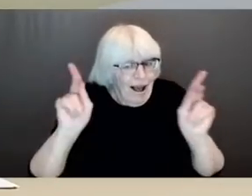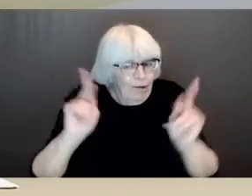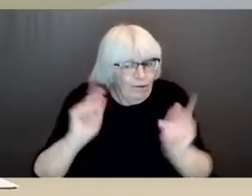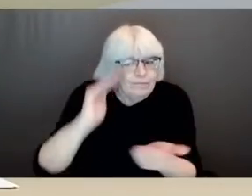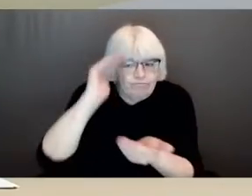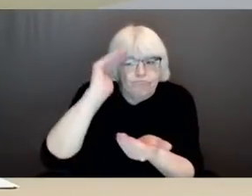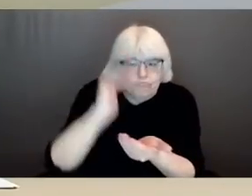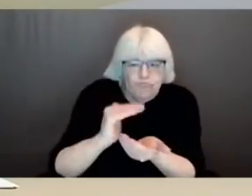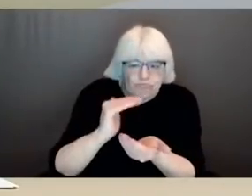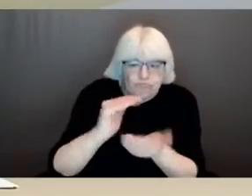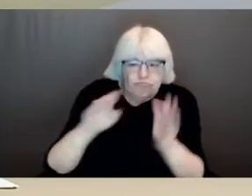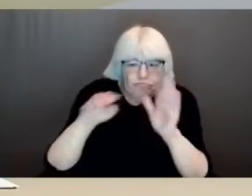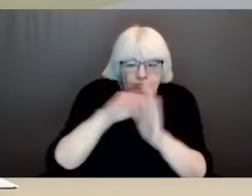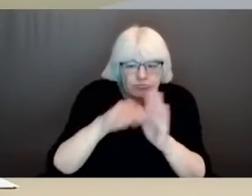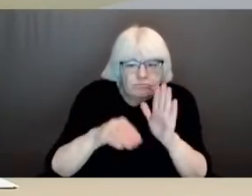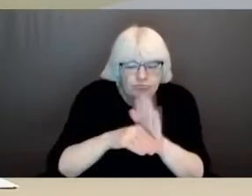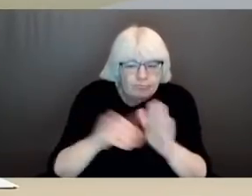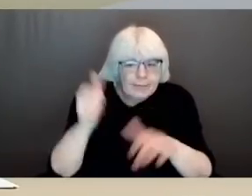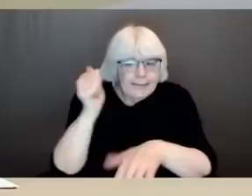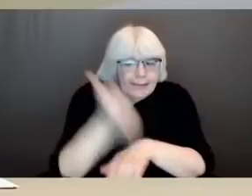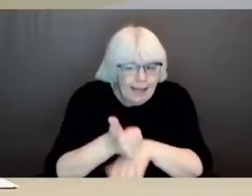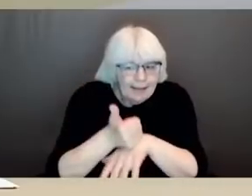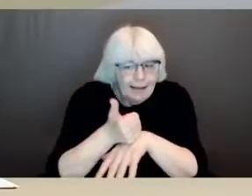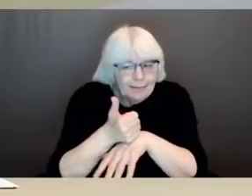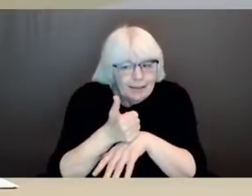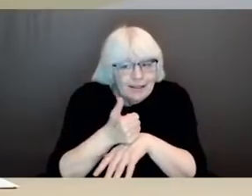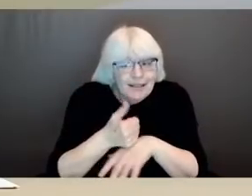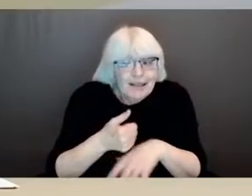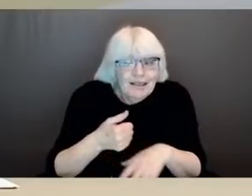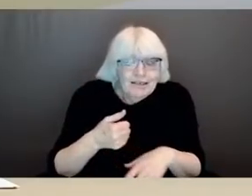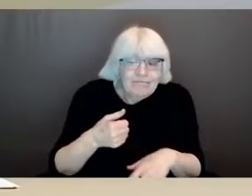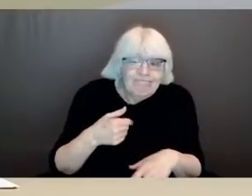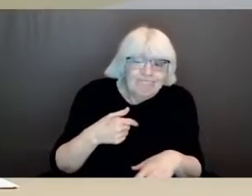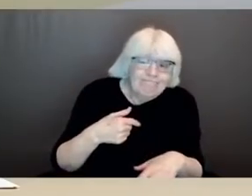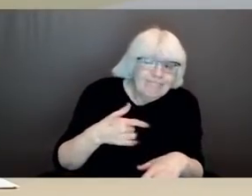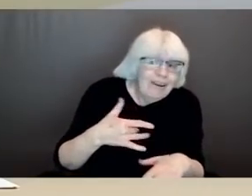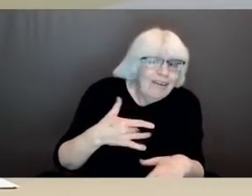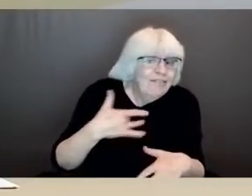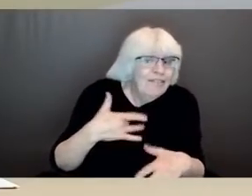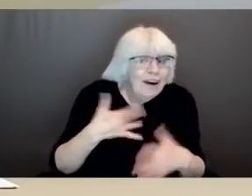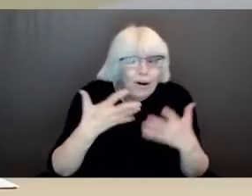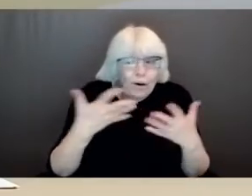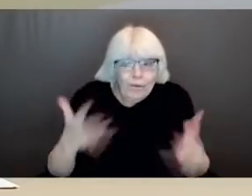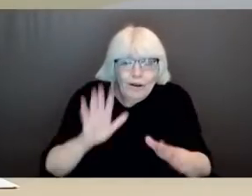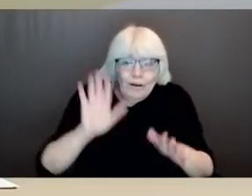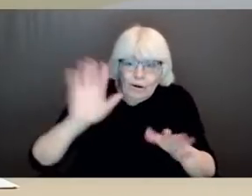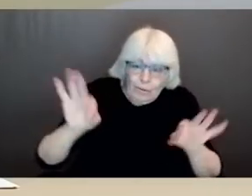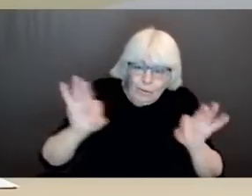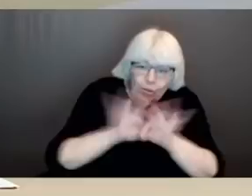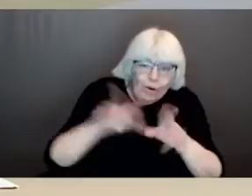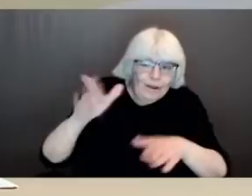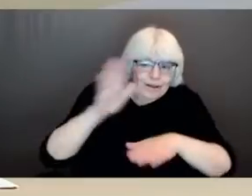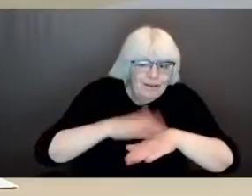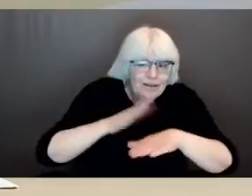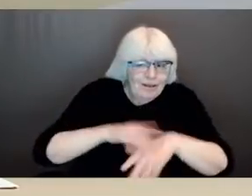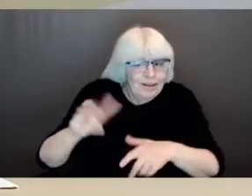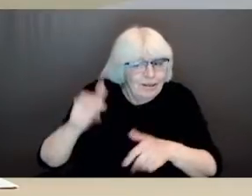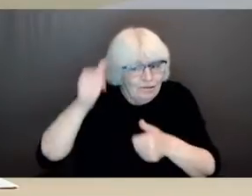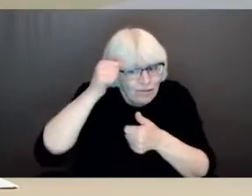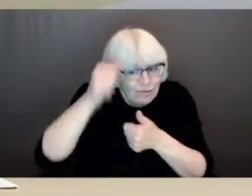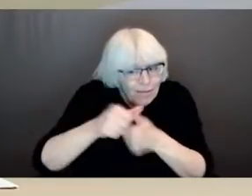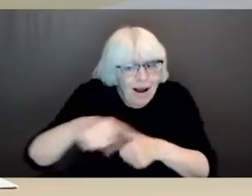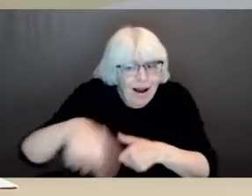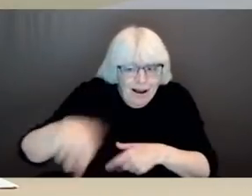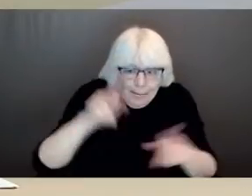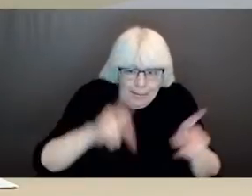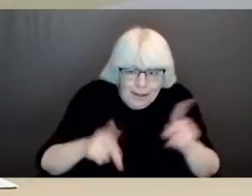place. I think it's probably important to remind people, I think we've done this so many times, whether